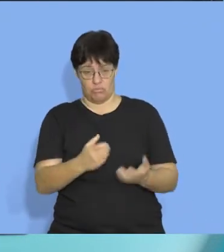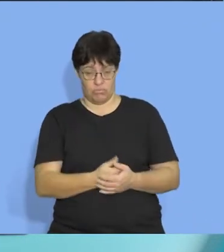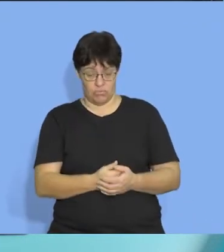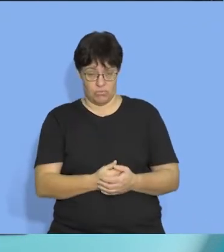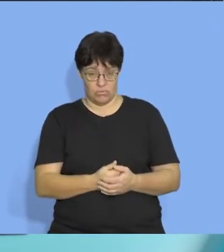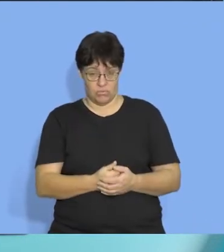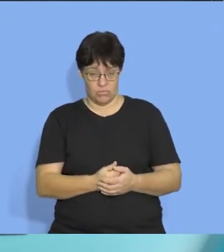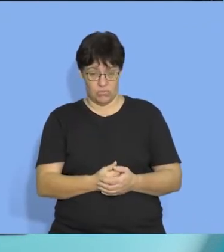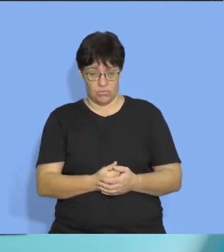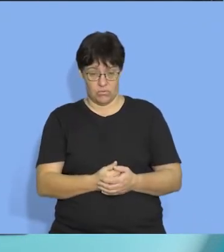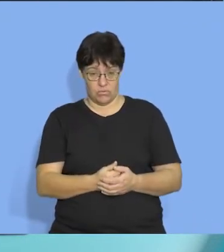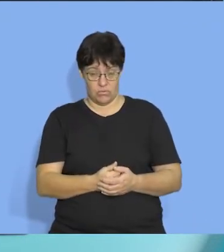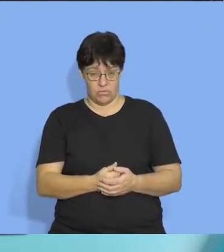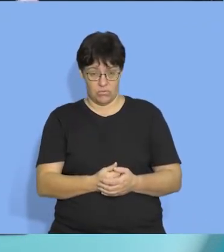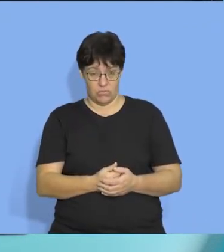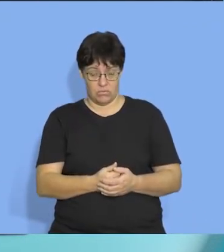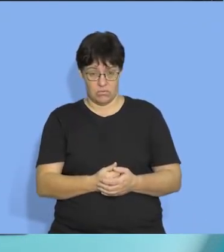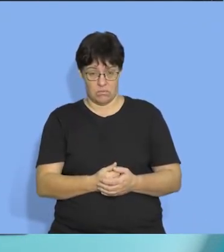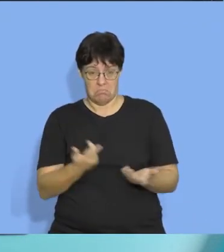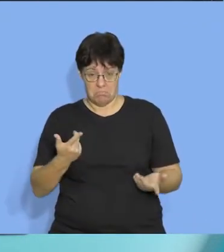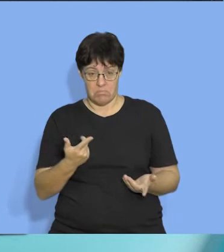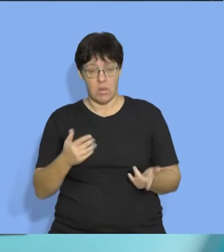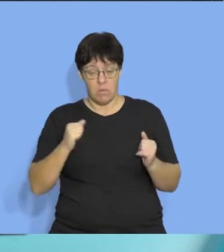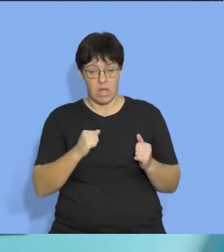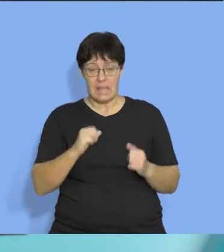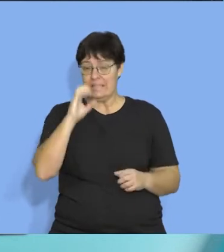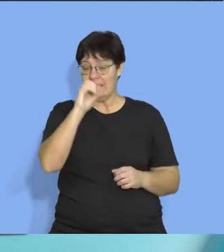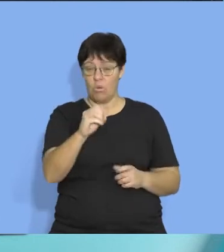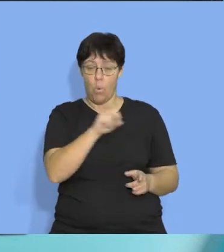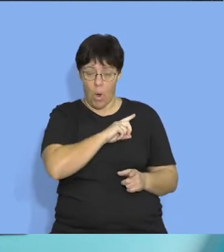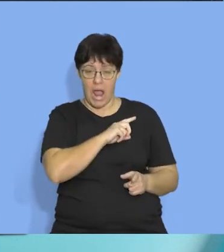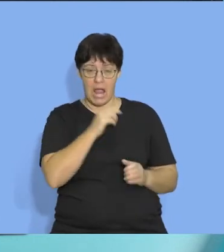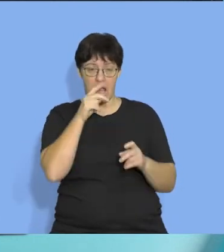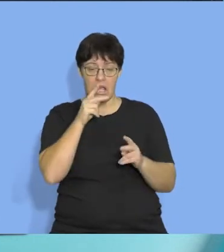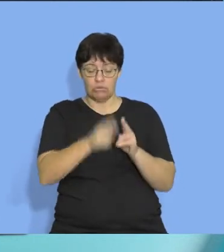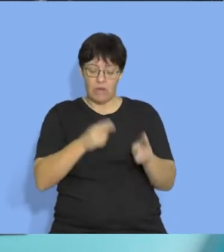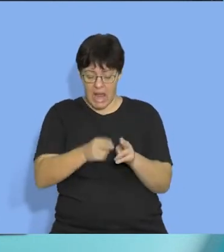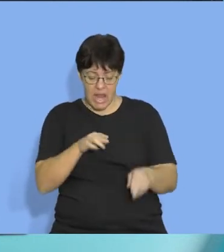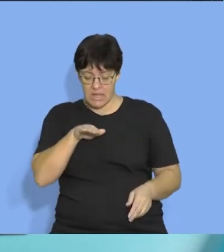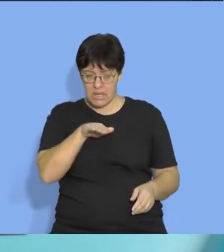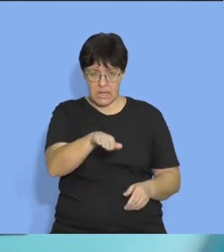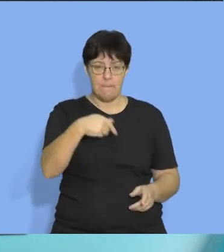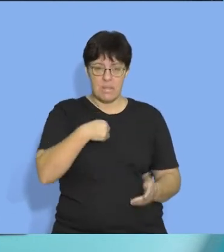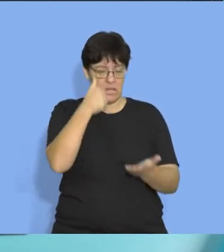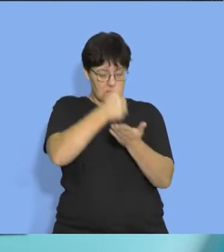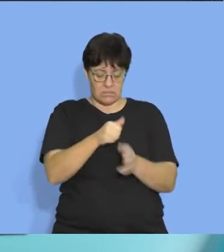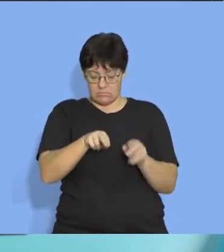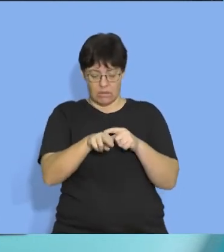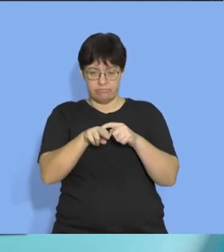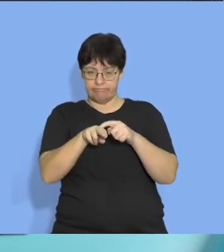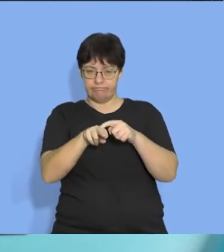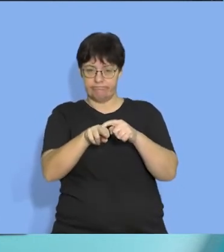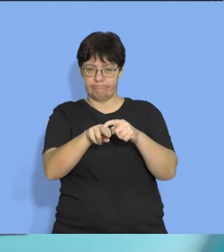According to the train, I'm not moving. I have 0 meters per second. I'm not going anywhere,